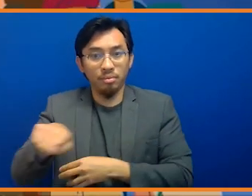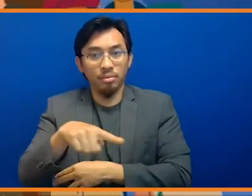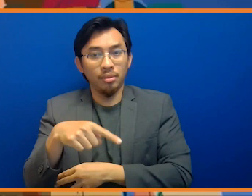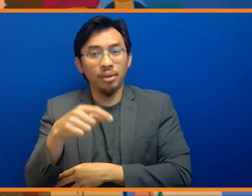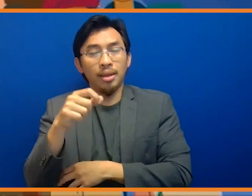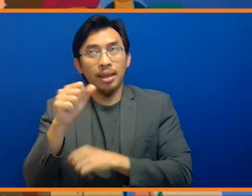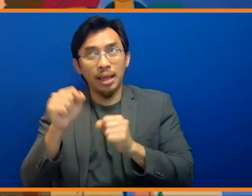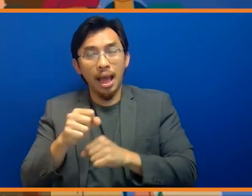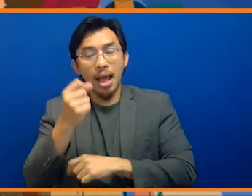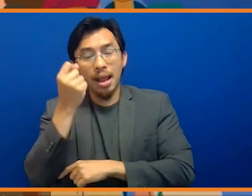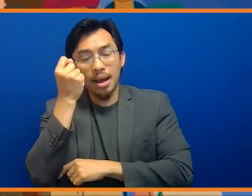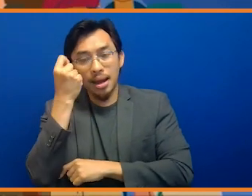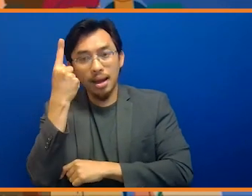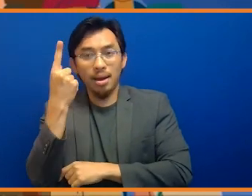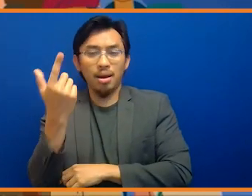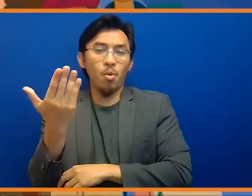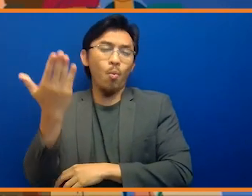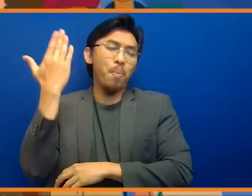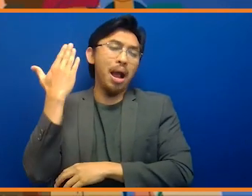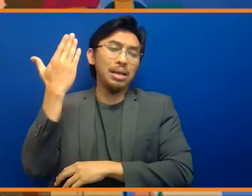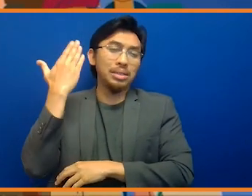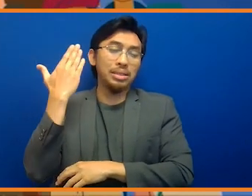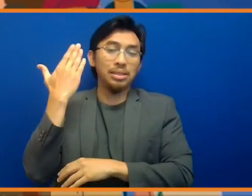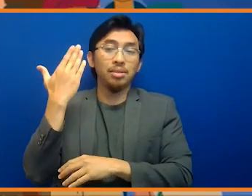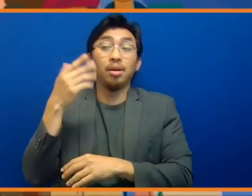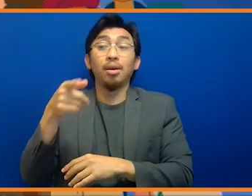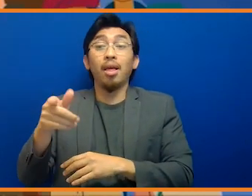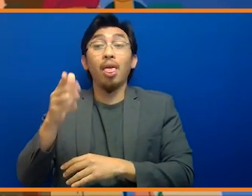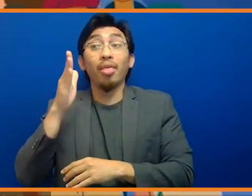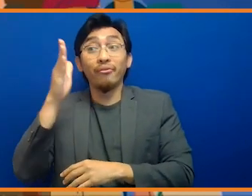can understand the past and they prepare for the future.